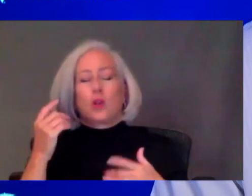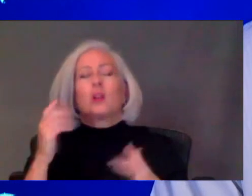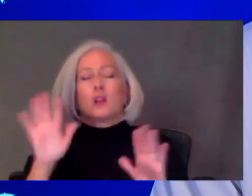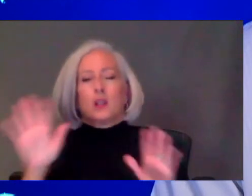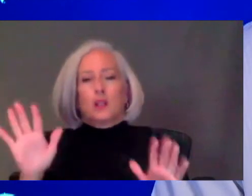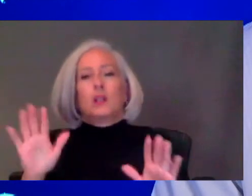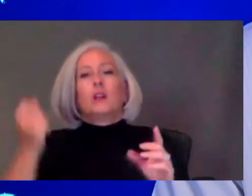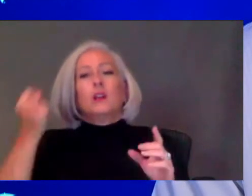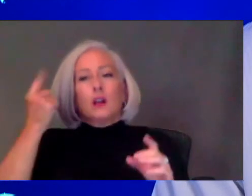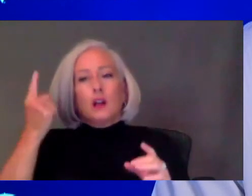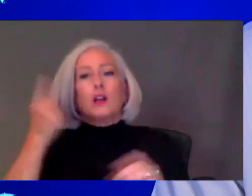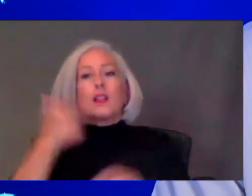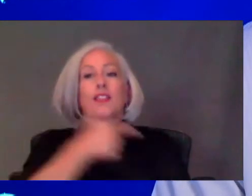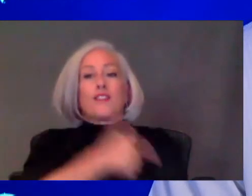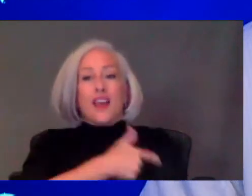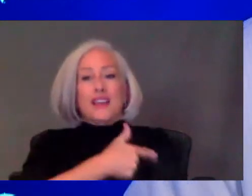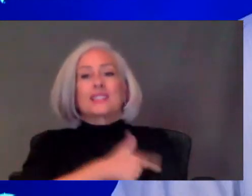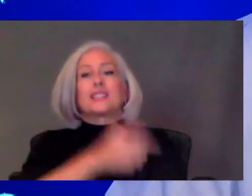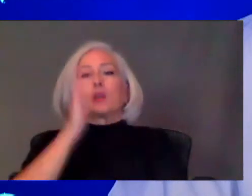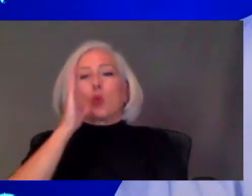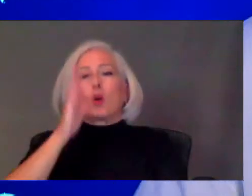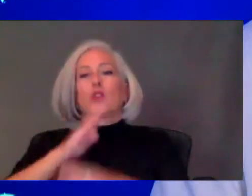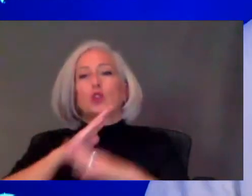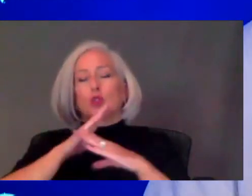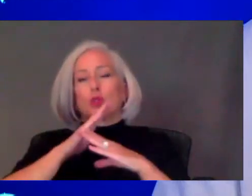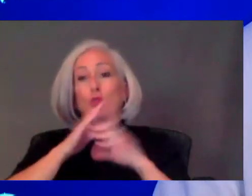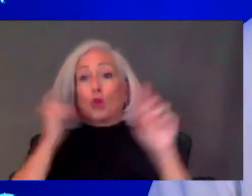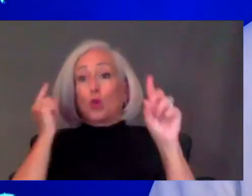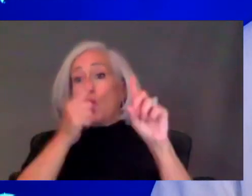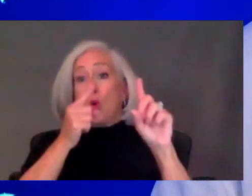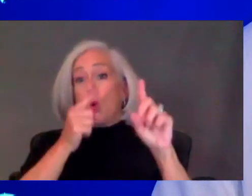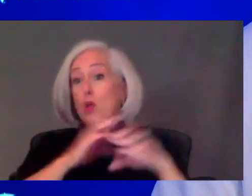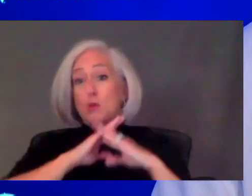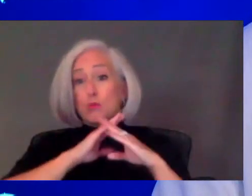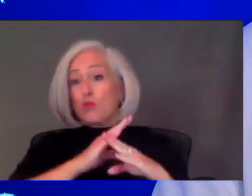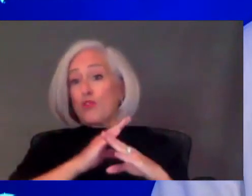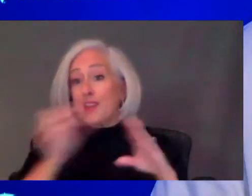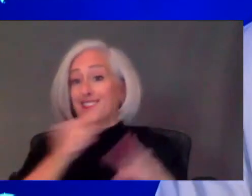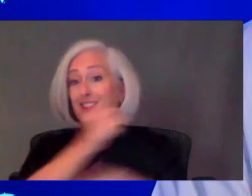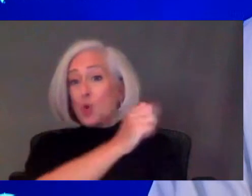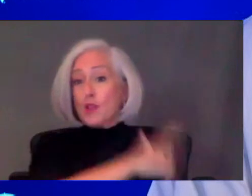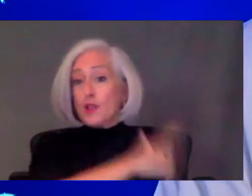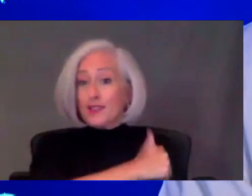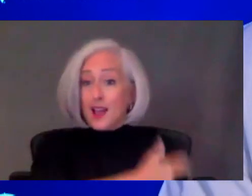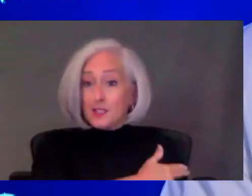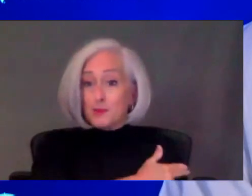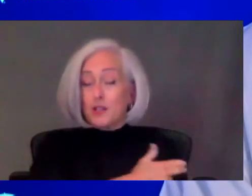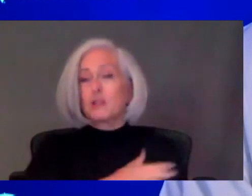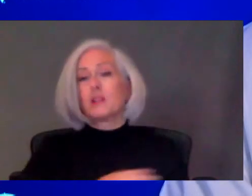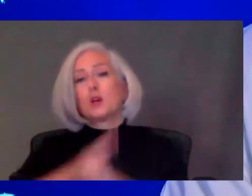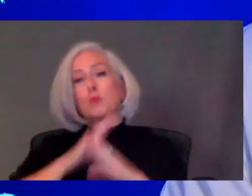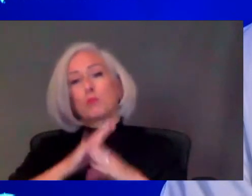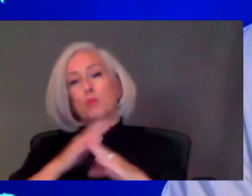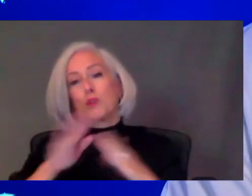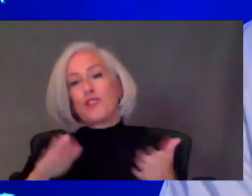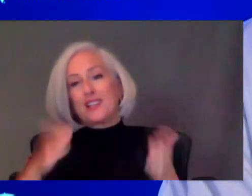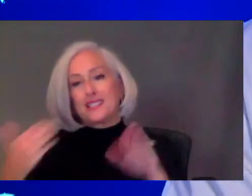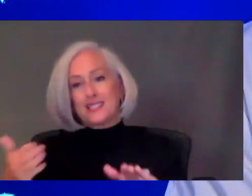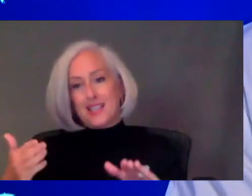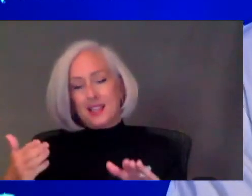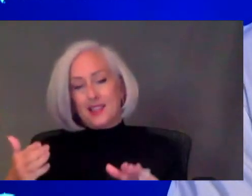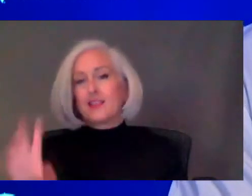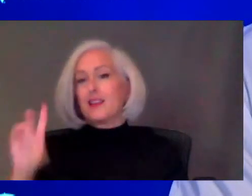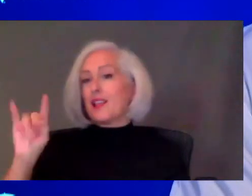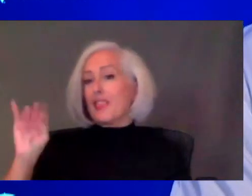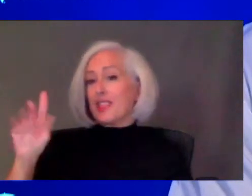for those over 65, but we've seen, well, that is why additional or booster dosing is recommended. The same thing with the immunosuppressed. So just as Dr.